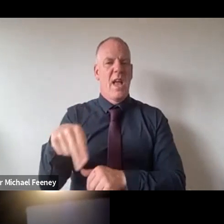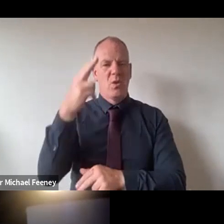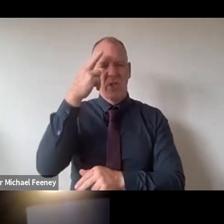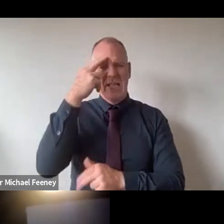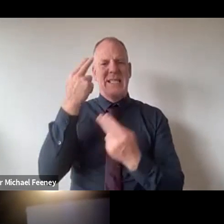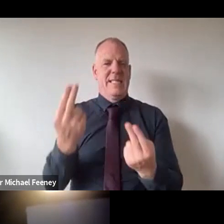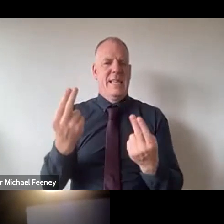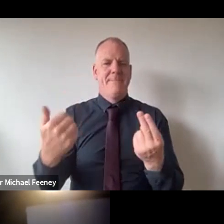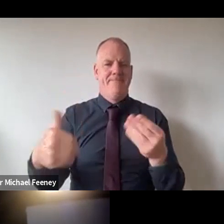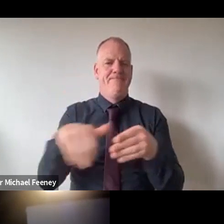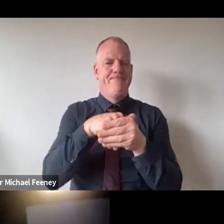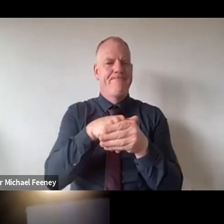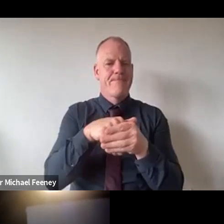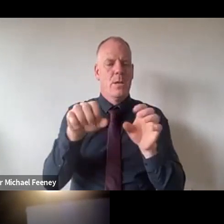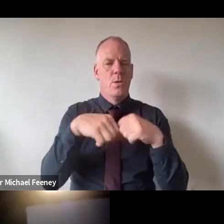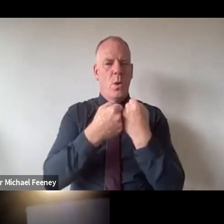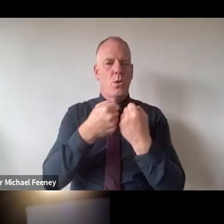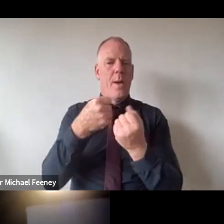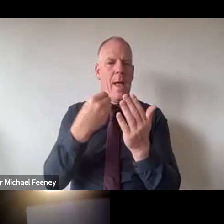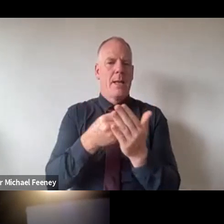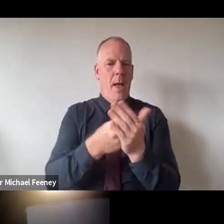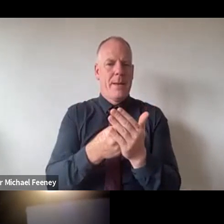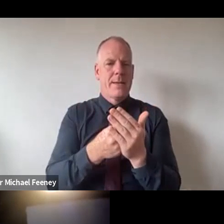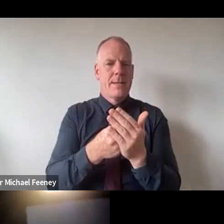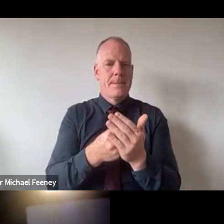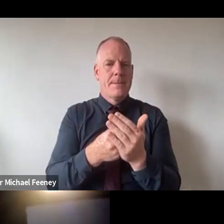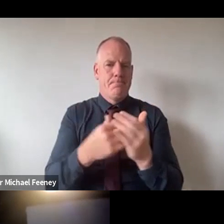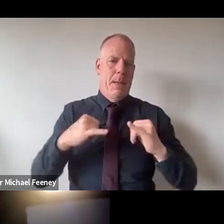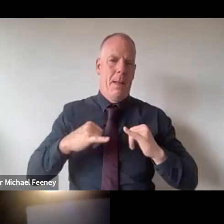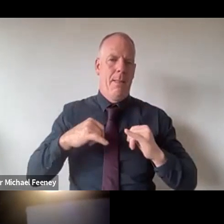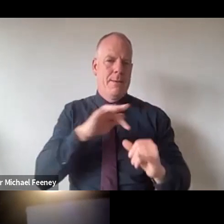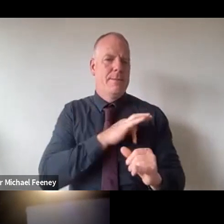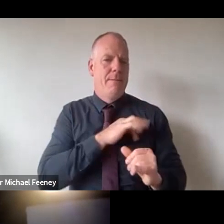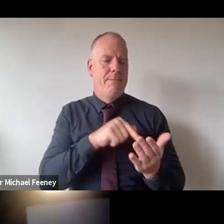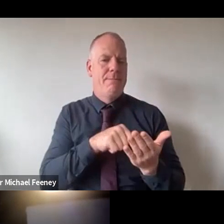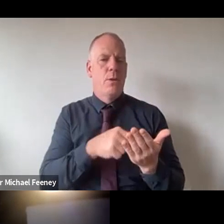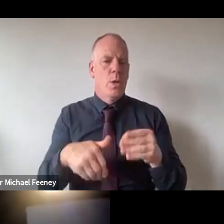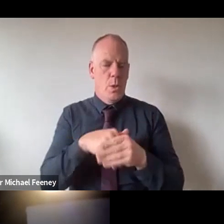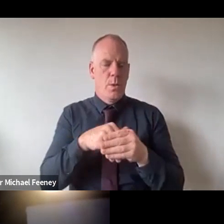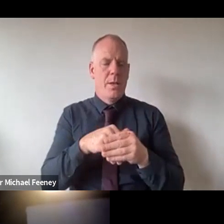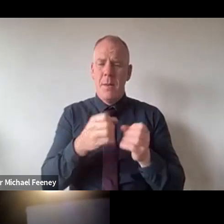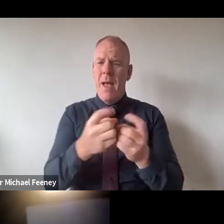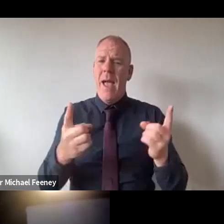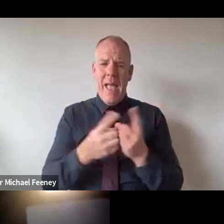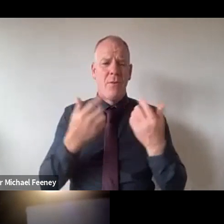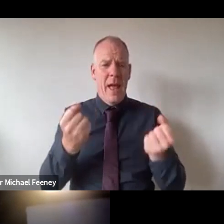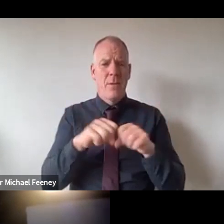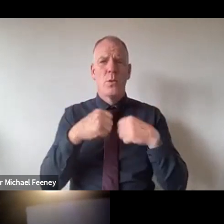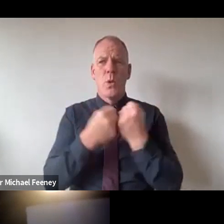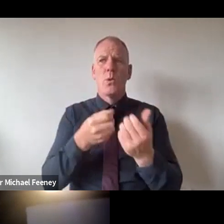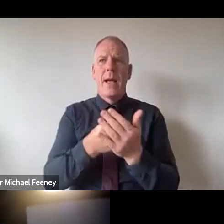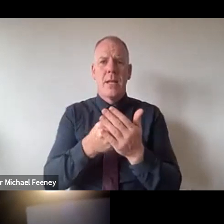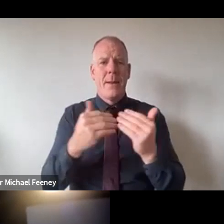argue for having this discussion at least. But I wanted to say that everyone has a socioeconomic status, and